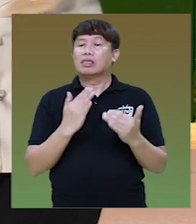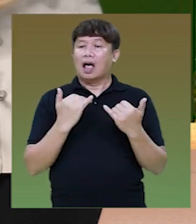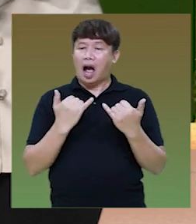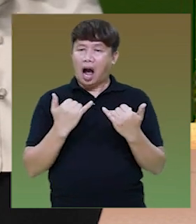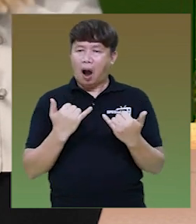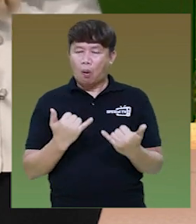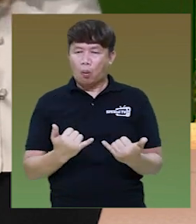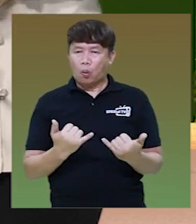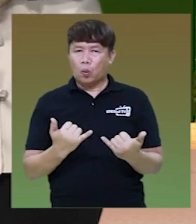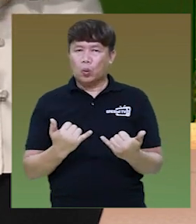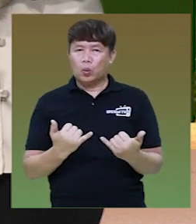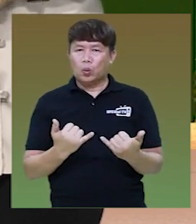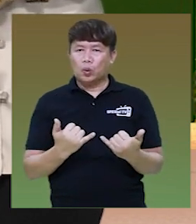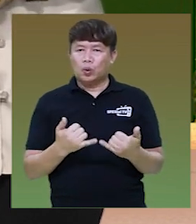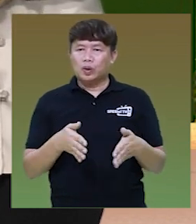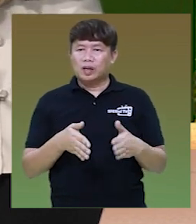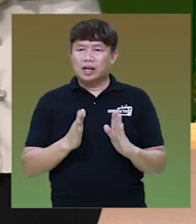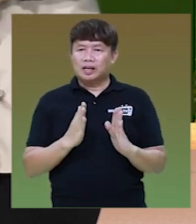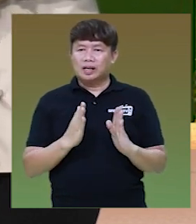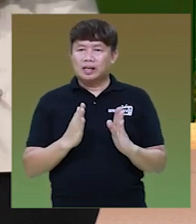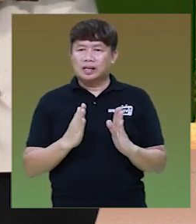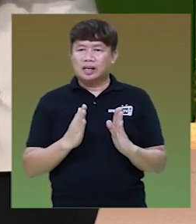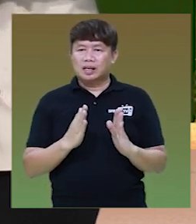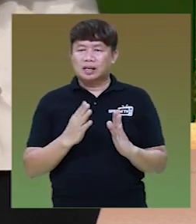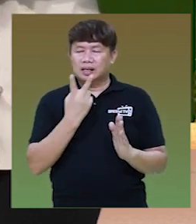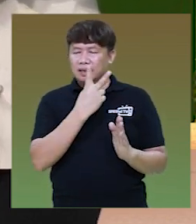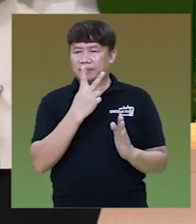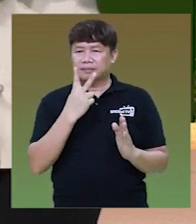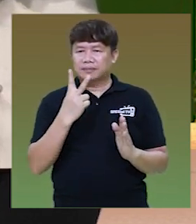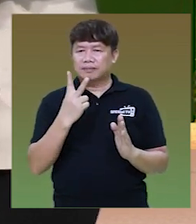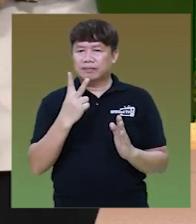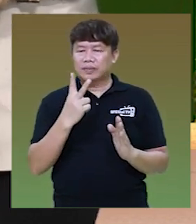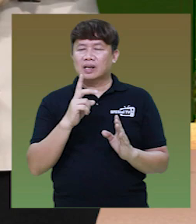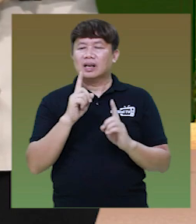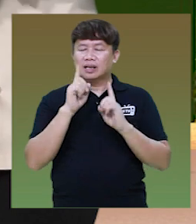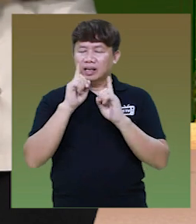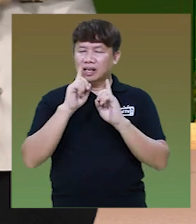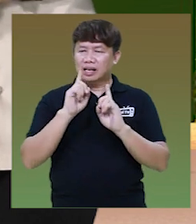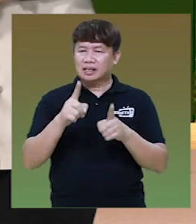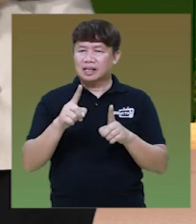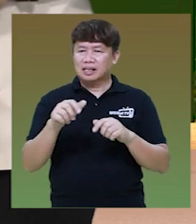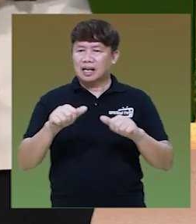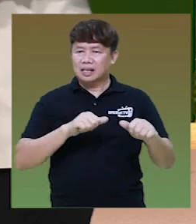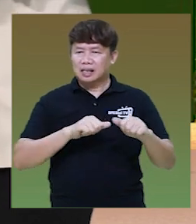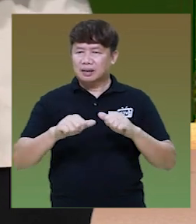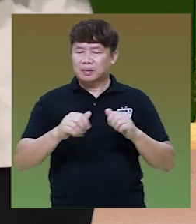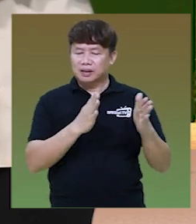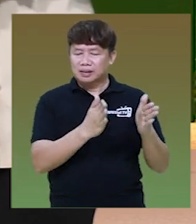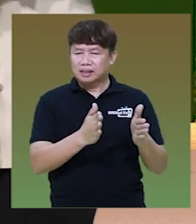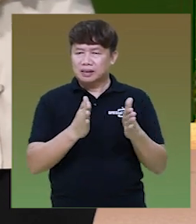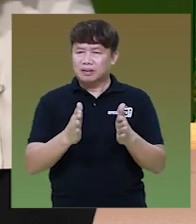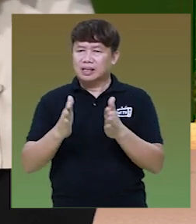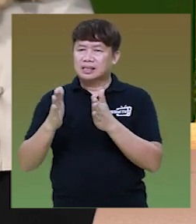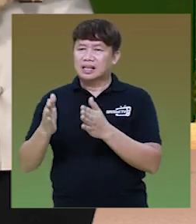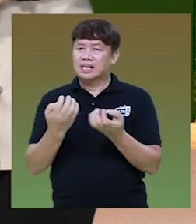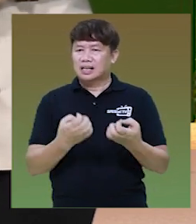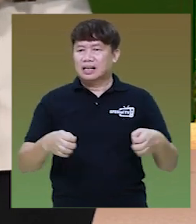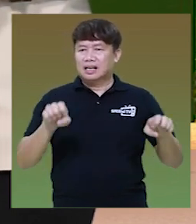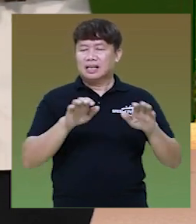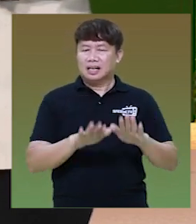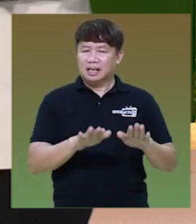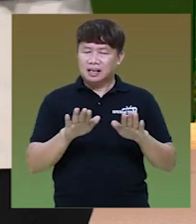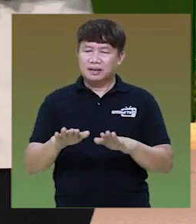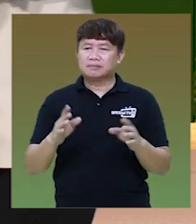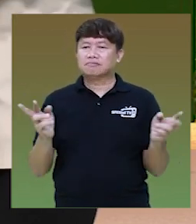Now, let's see if you can answer this activity on sequencing events. Kids, get ready